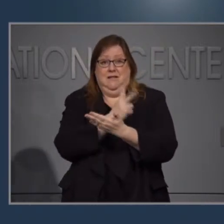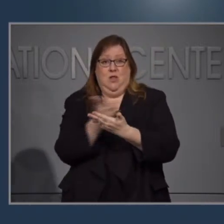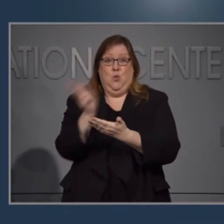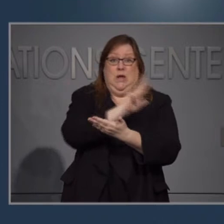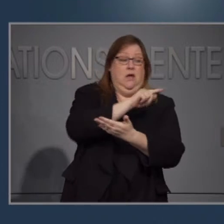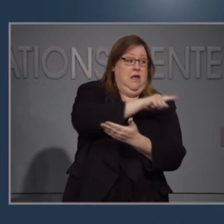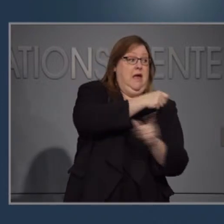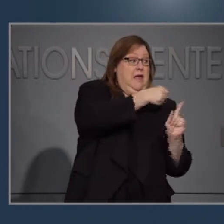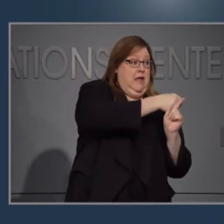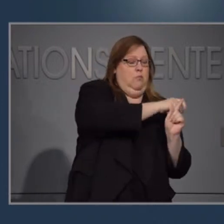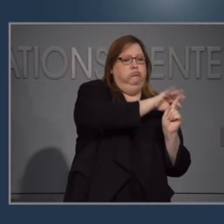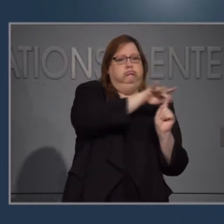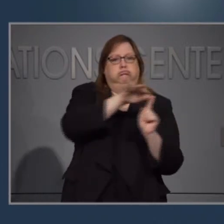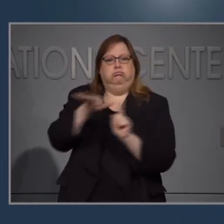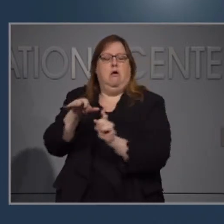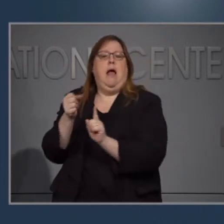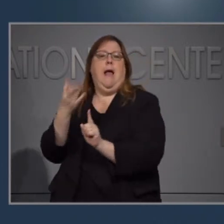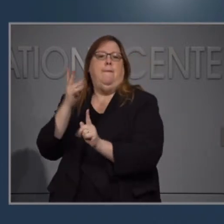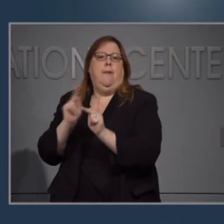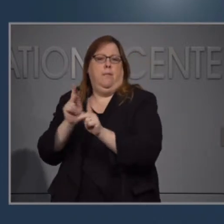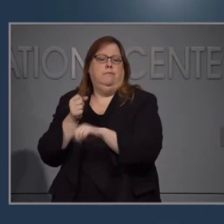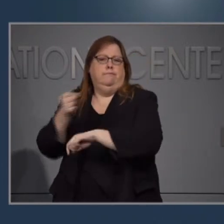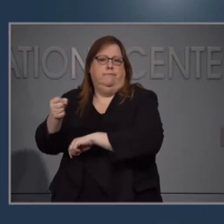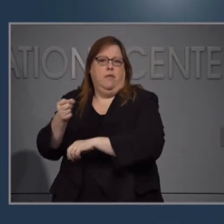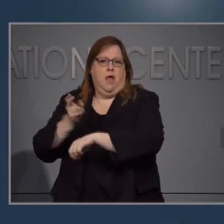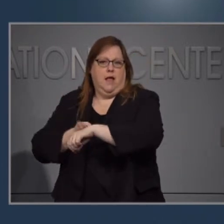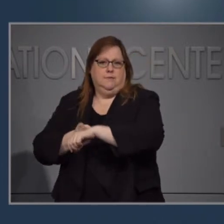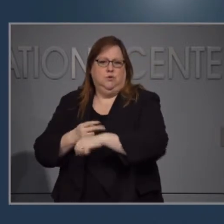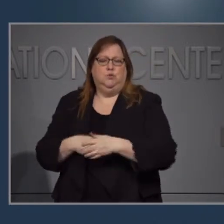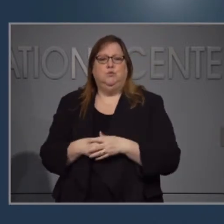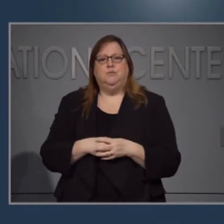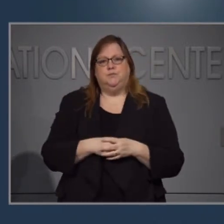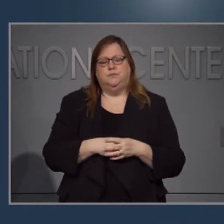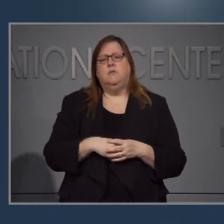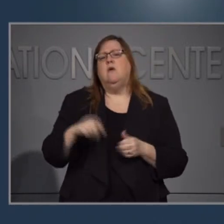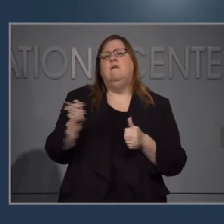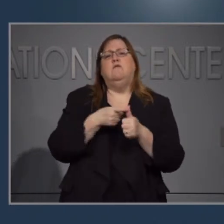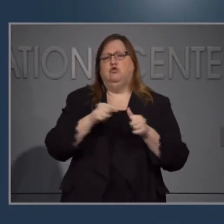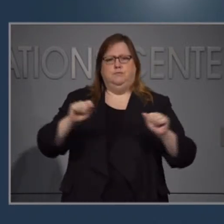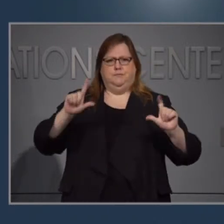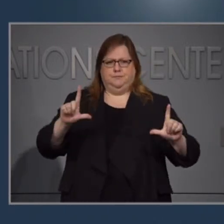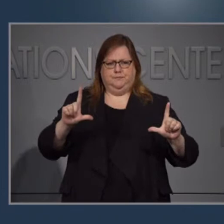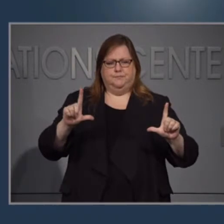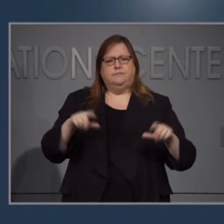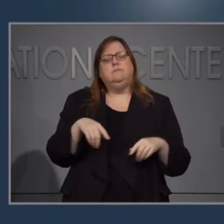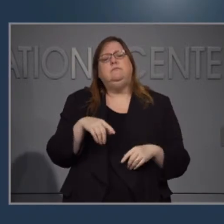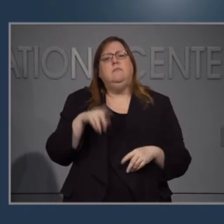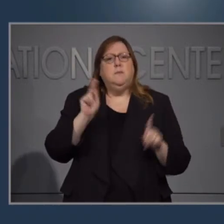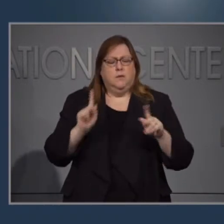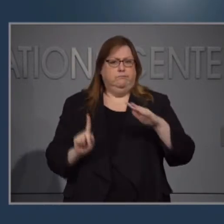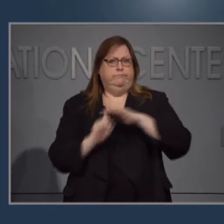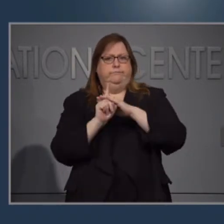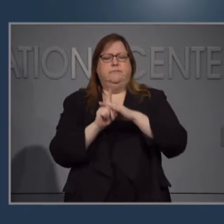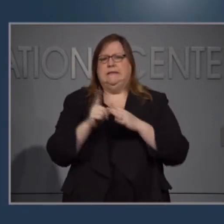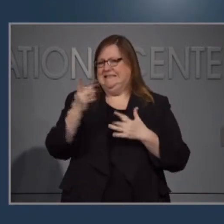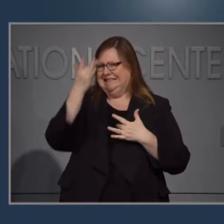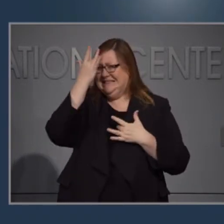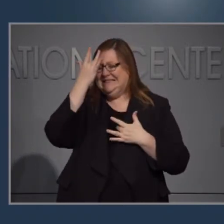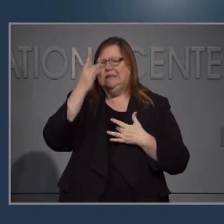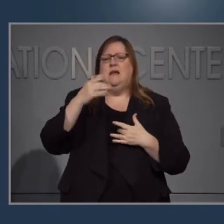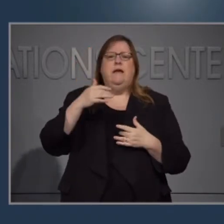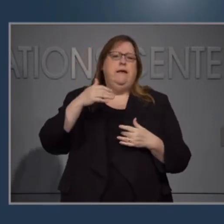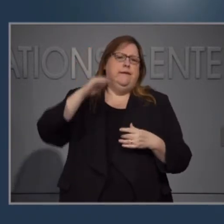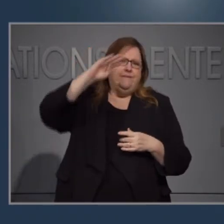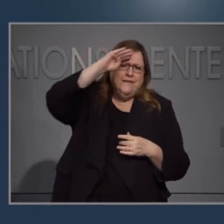graph looks at people who come to the emergency department with COVID-like symptoms. This is the most timely data we